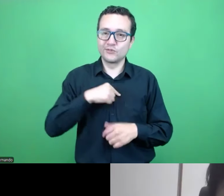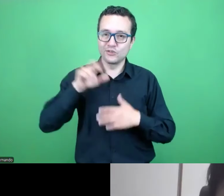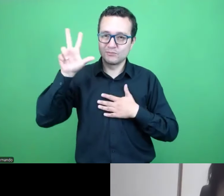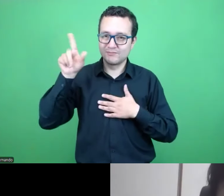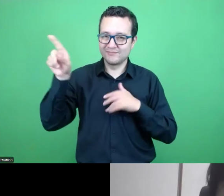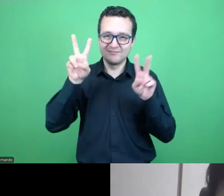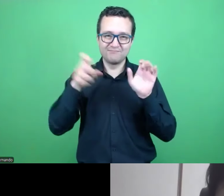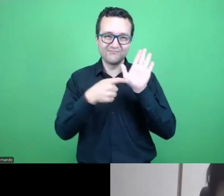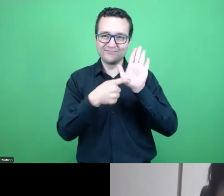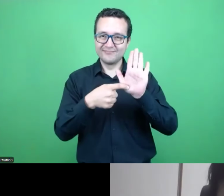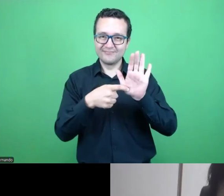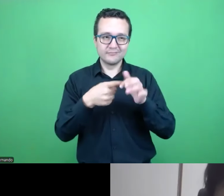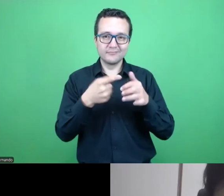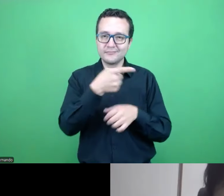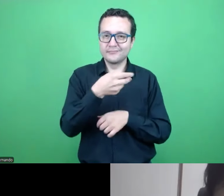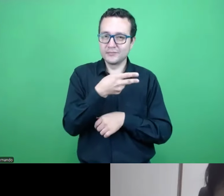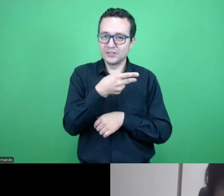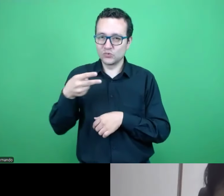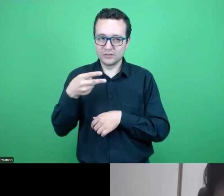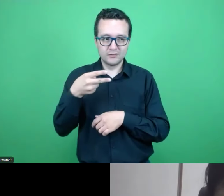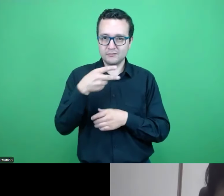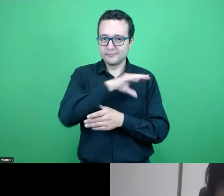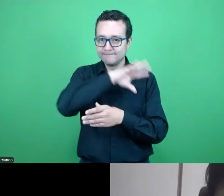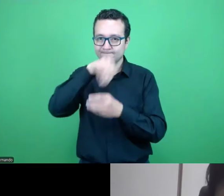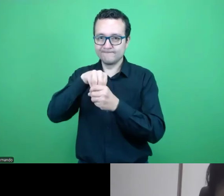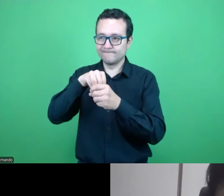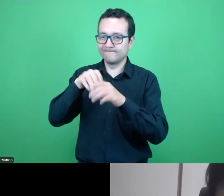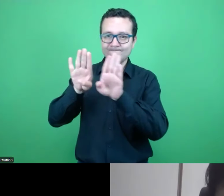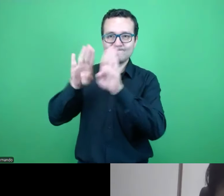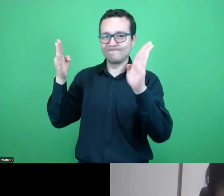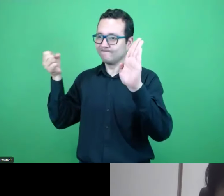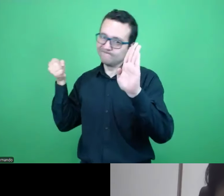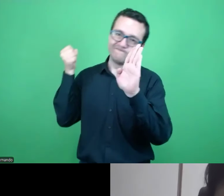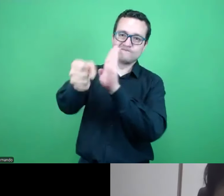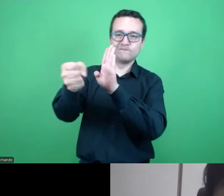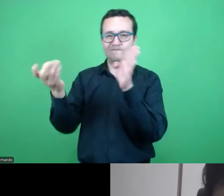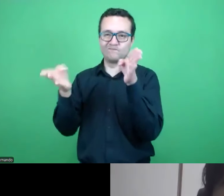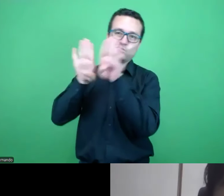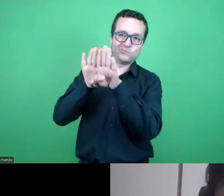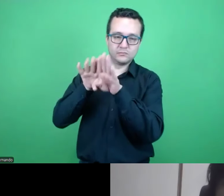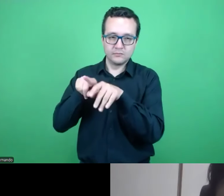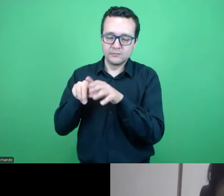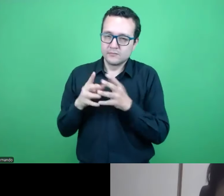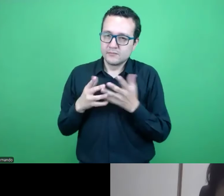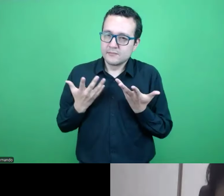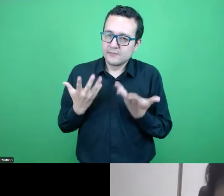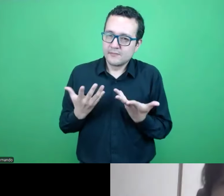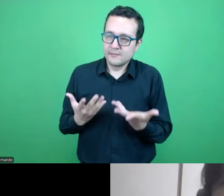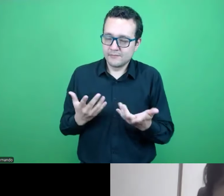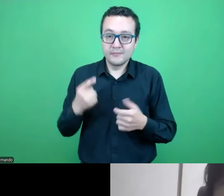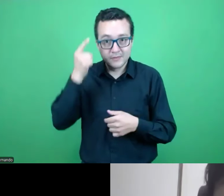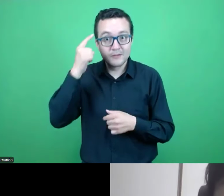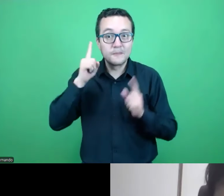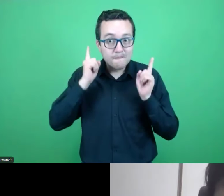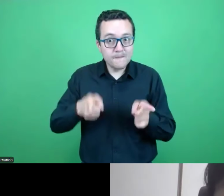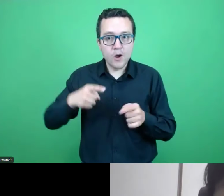we need to push for commitments. Youth with disabilities need to push to not only governments, because most of the times we consider that